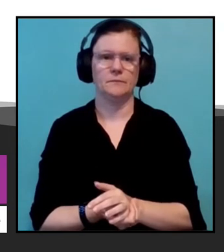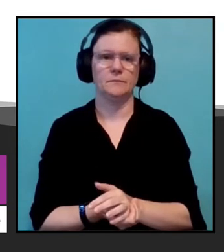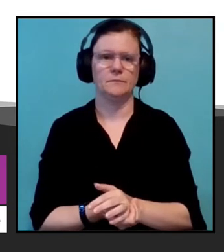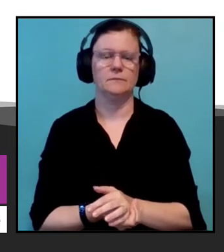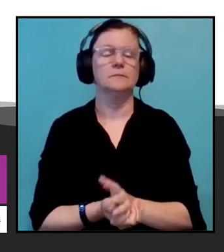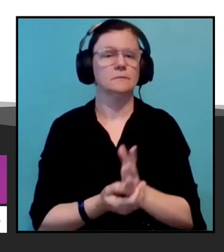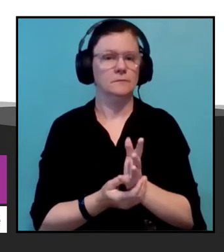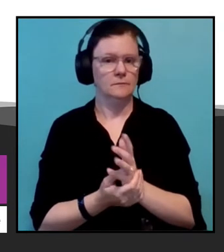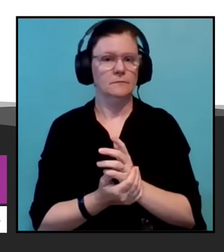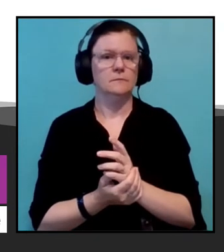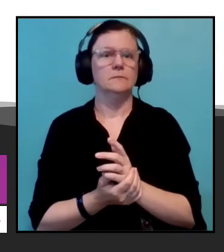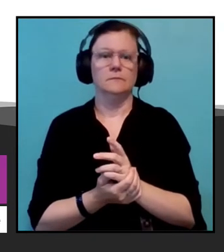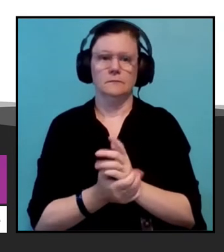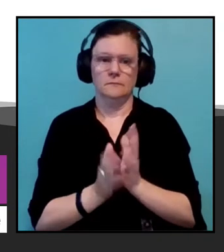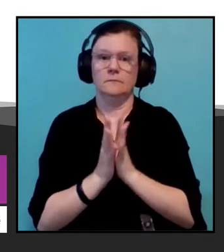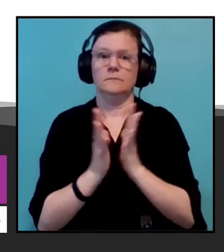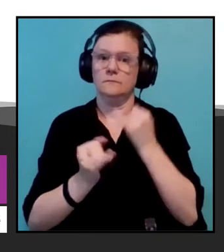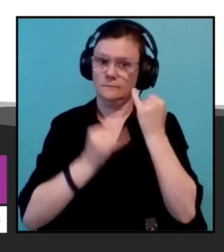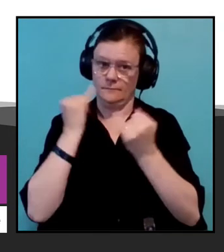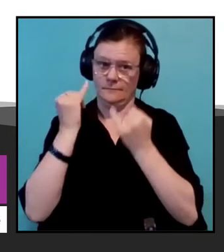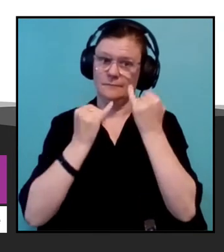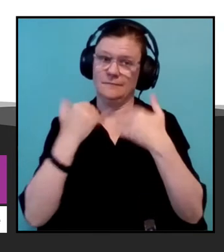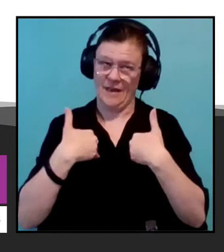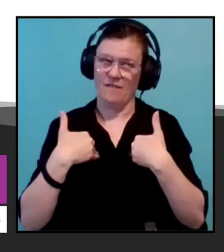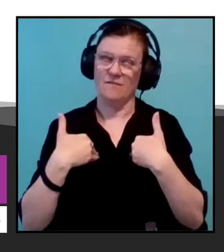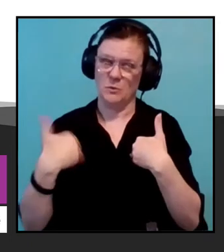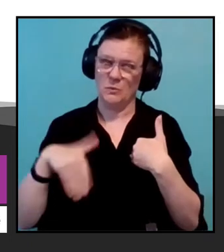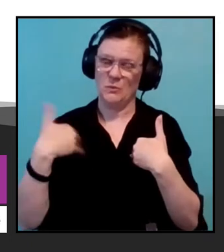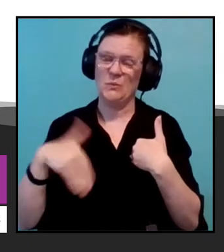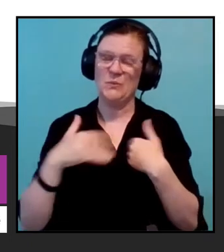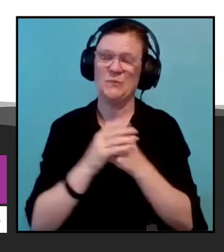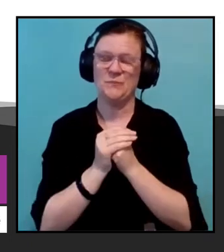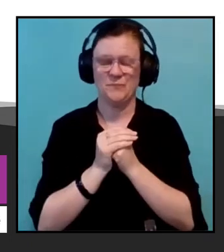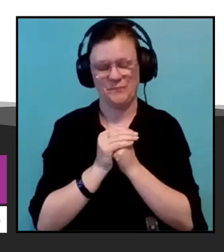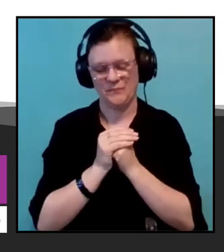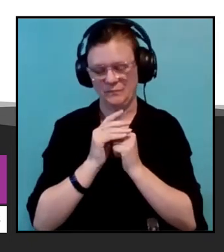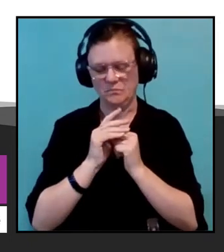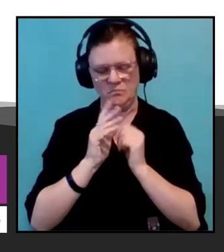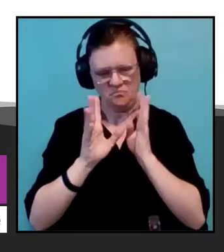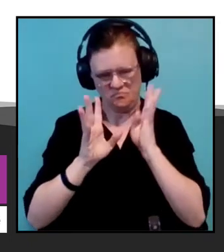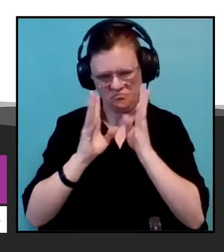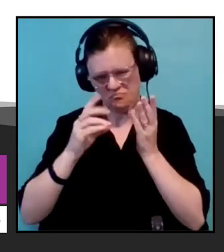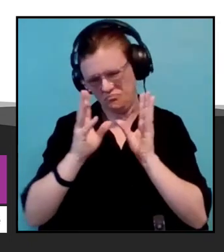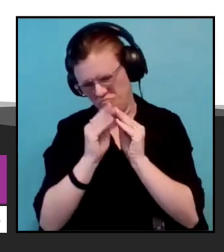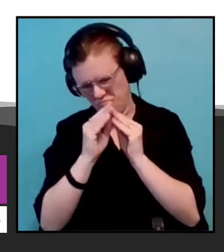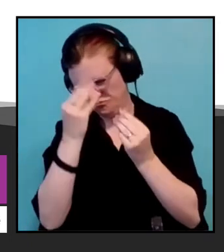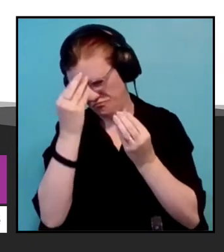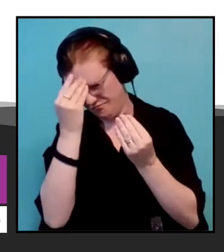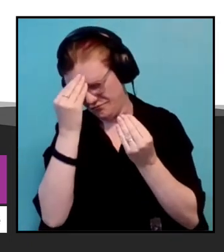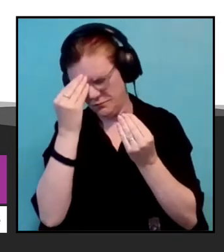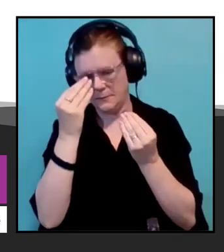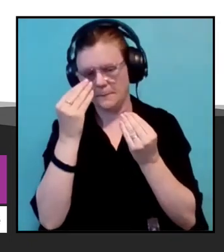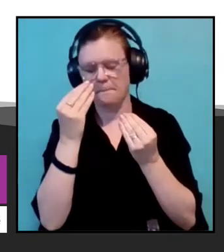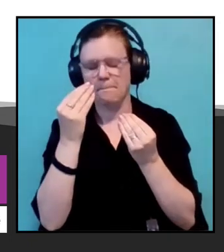So in the beginning, we had a lot of ideas. We were brainstorming for a while, and we did know